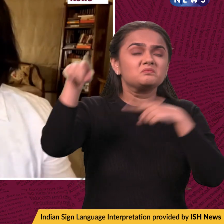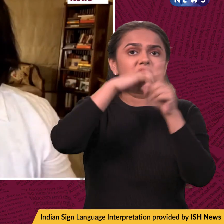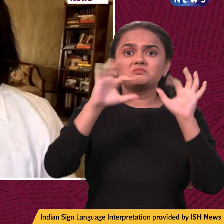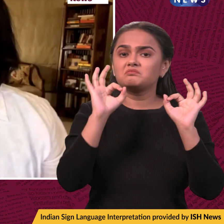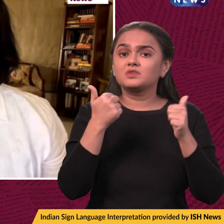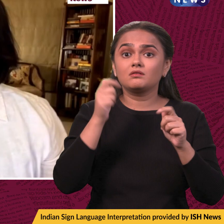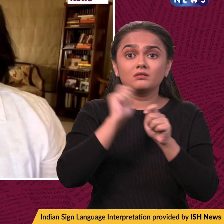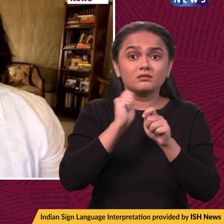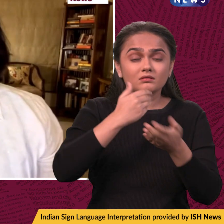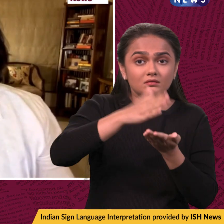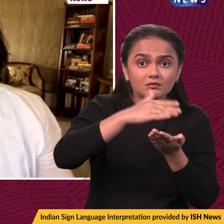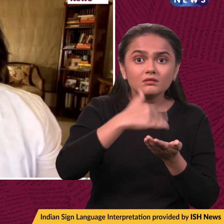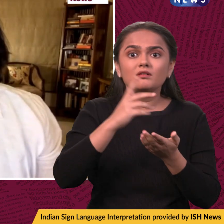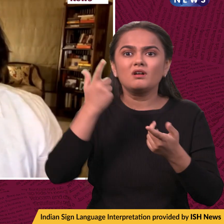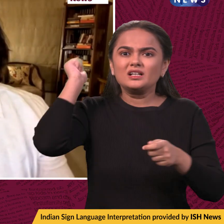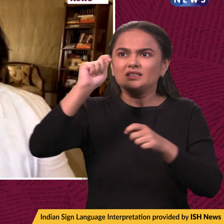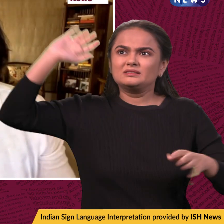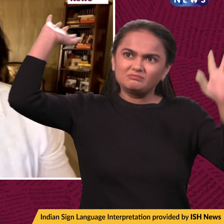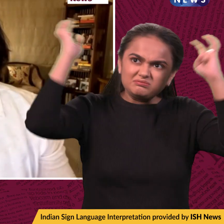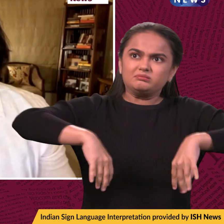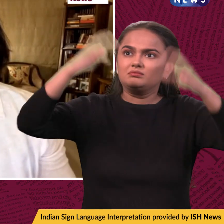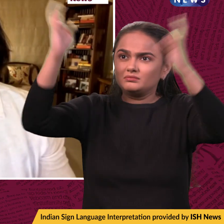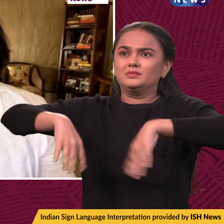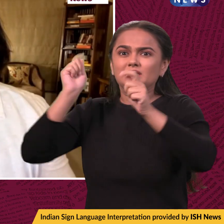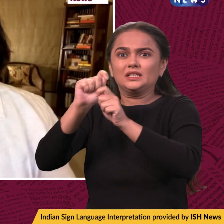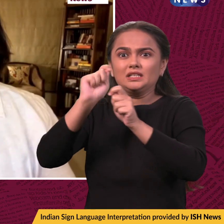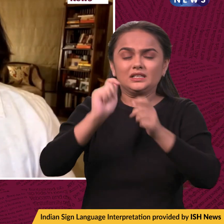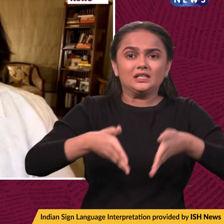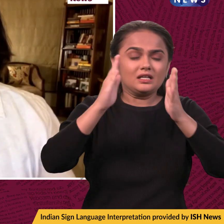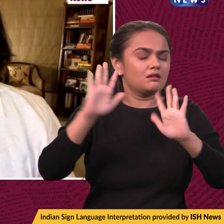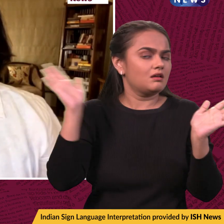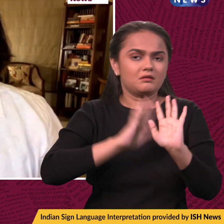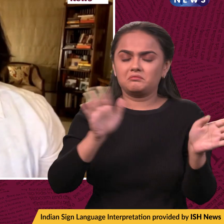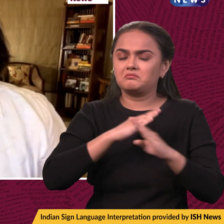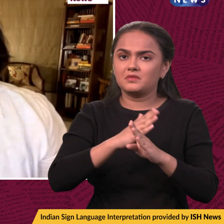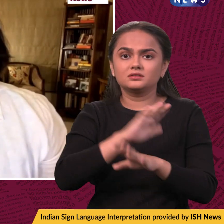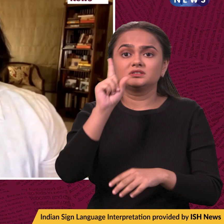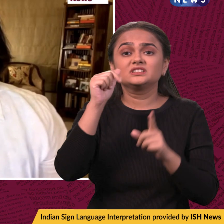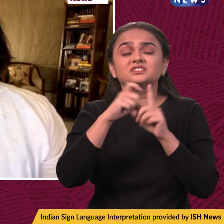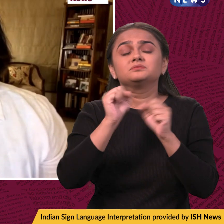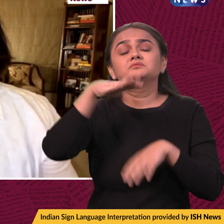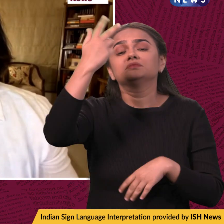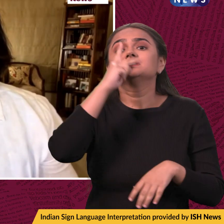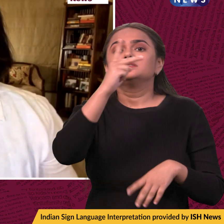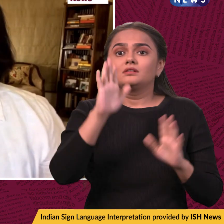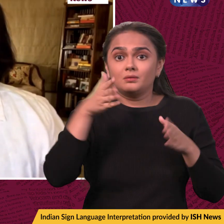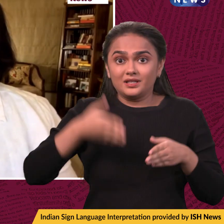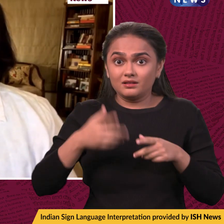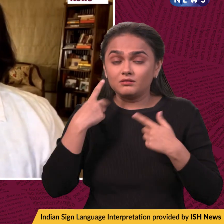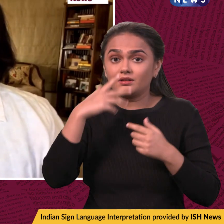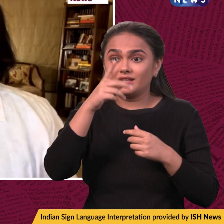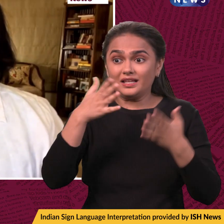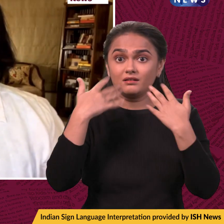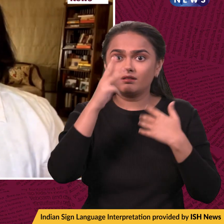said the ban on construction and demolition activities will be reviewed after the 16th of December. Today, Delhi reported an AQI